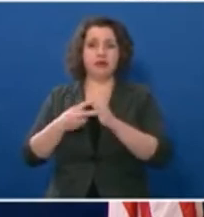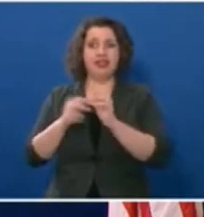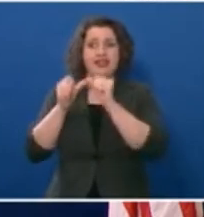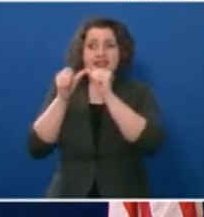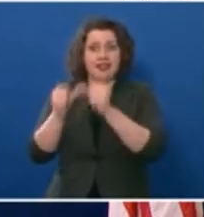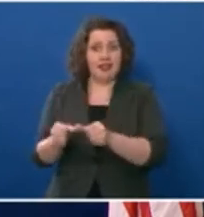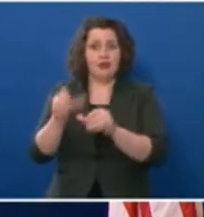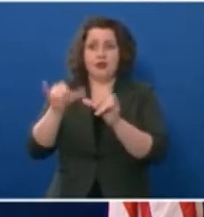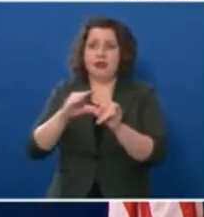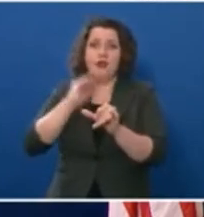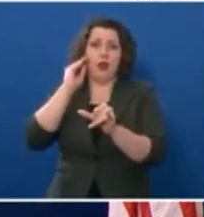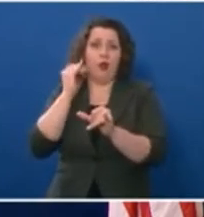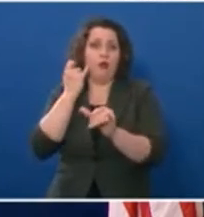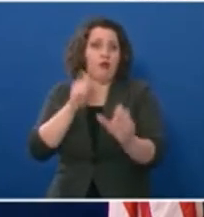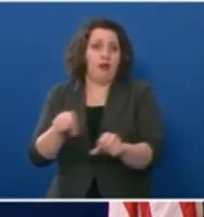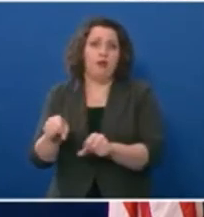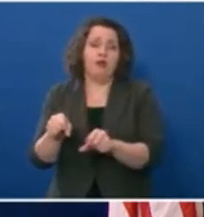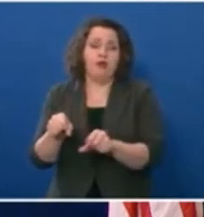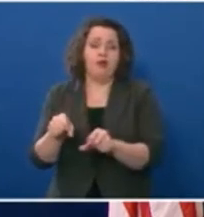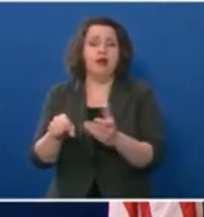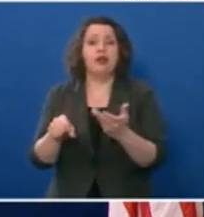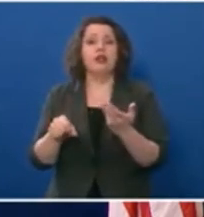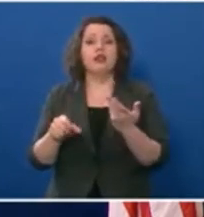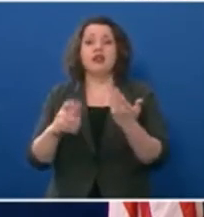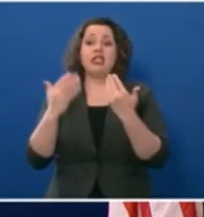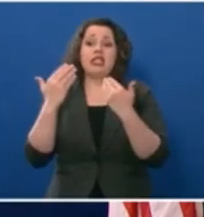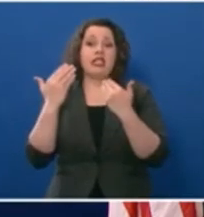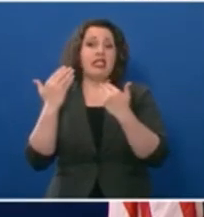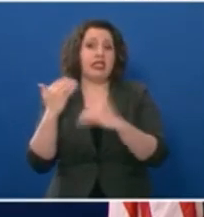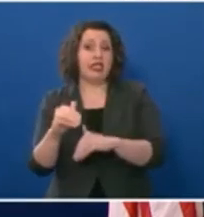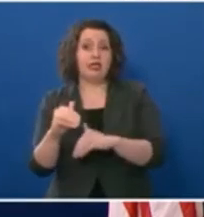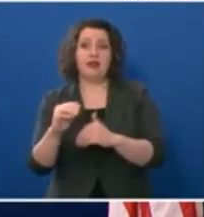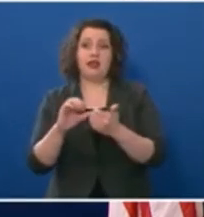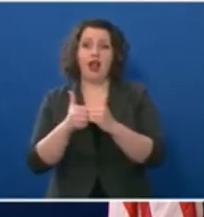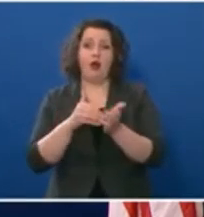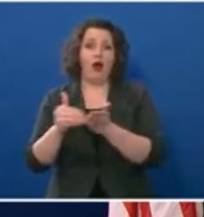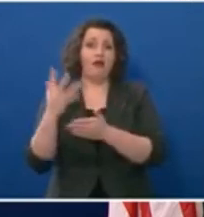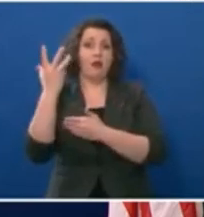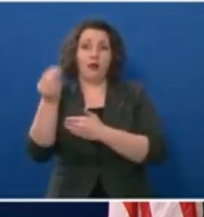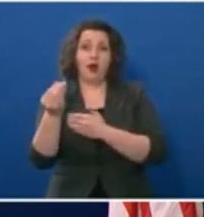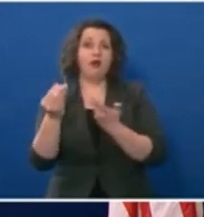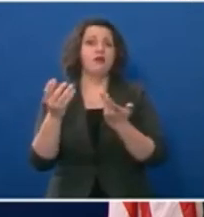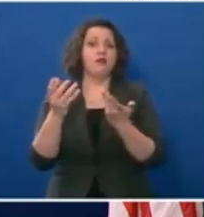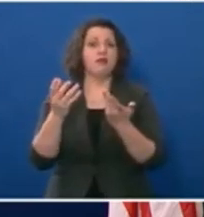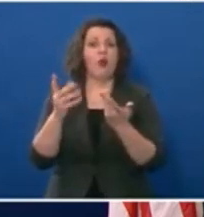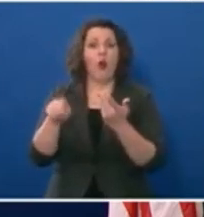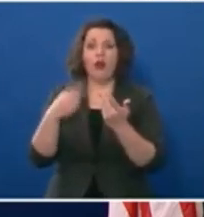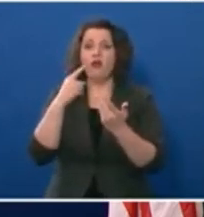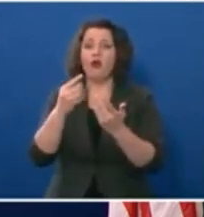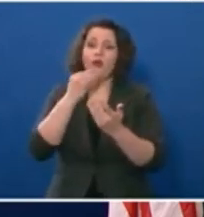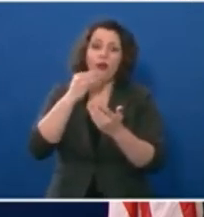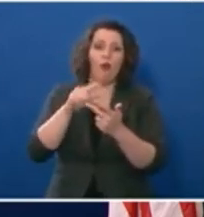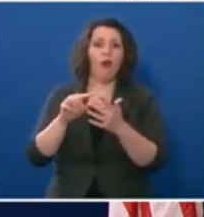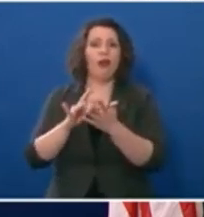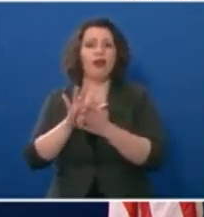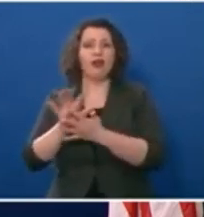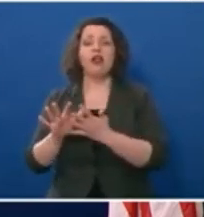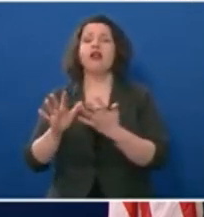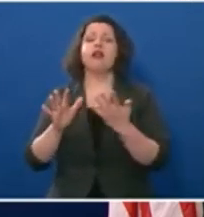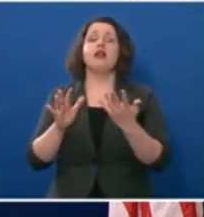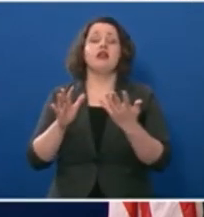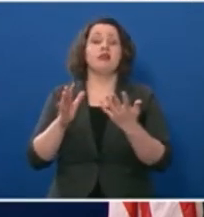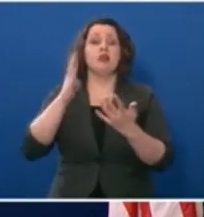stay home as much as possible. Limit your trips to essential trips when you go out. Be familiar with your